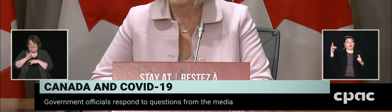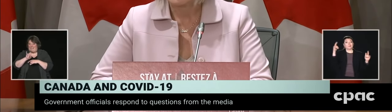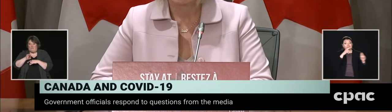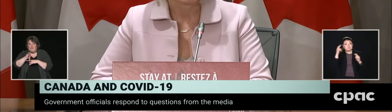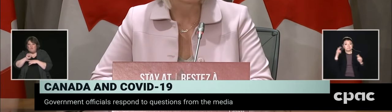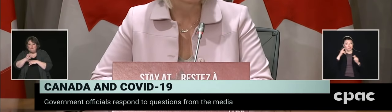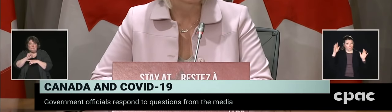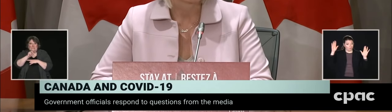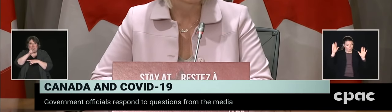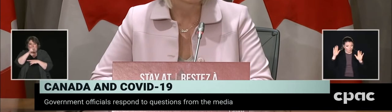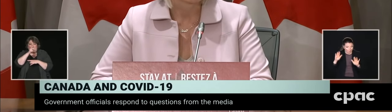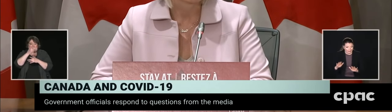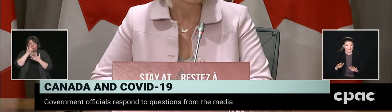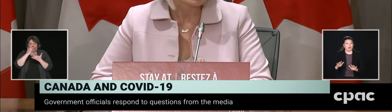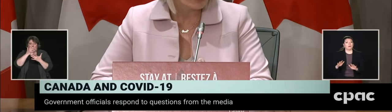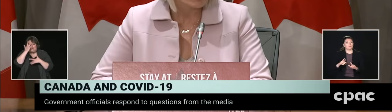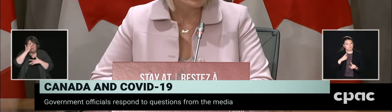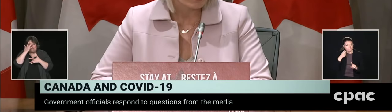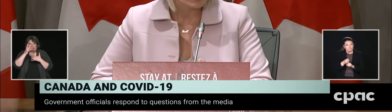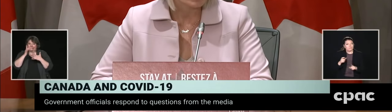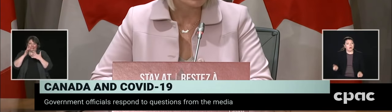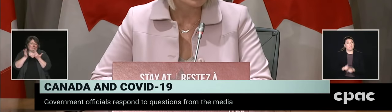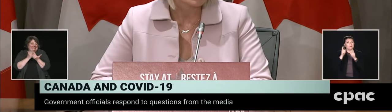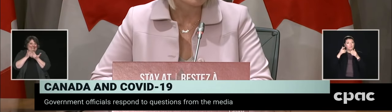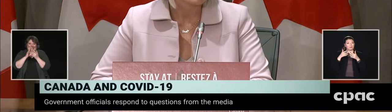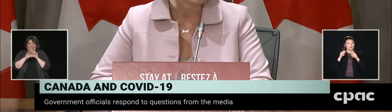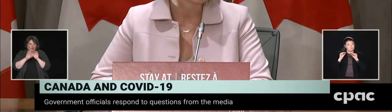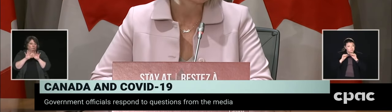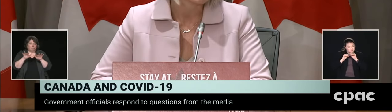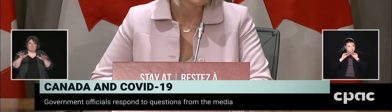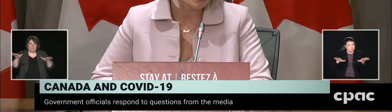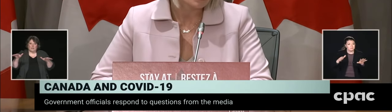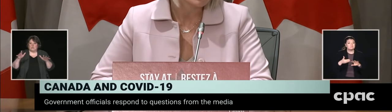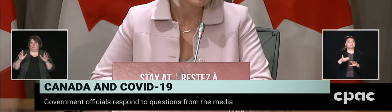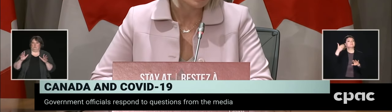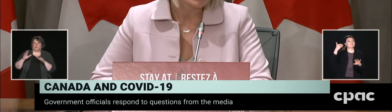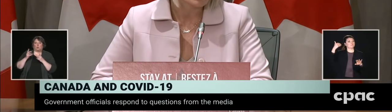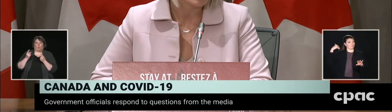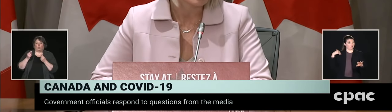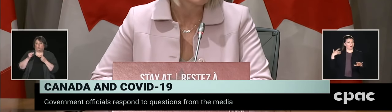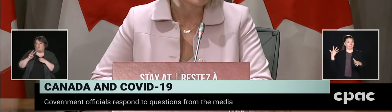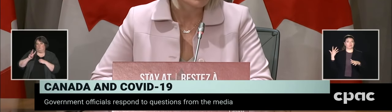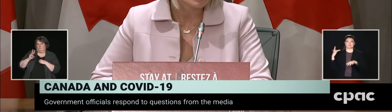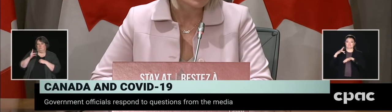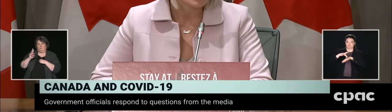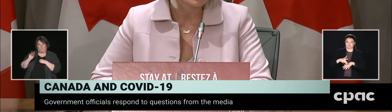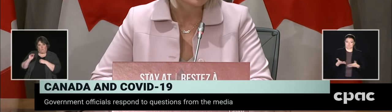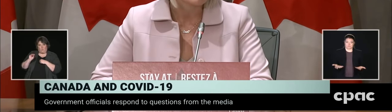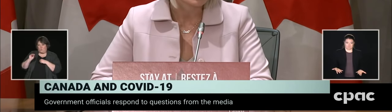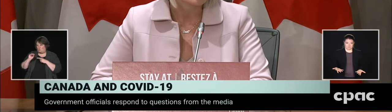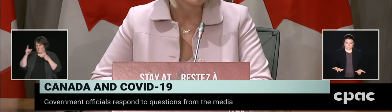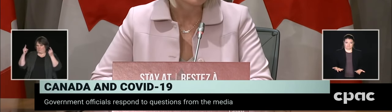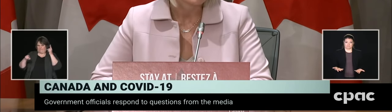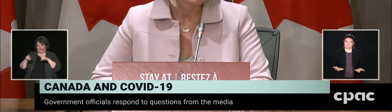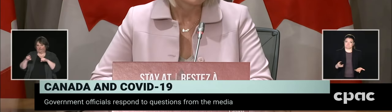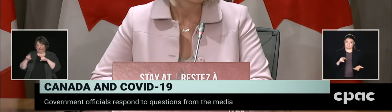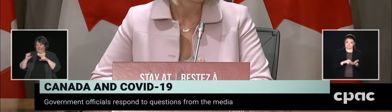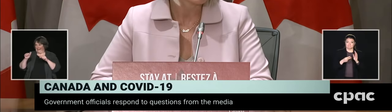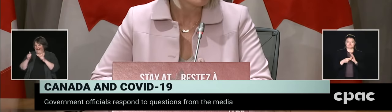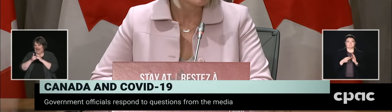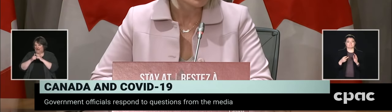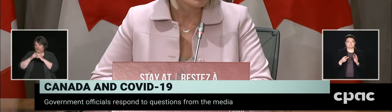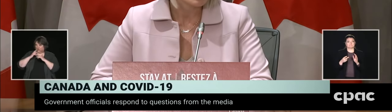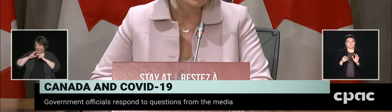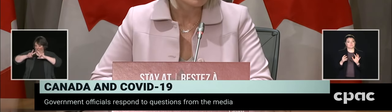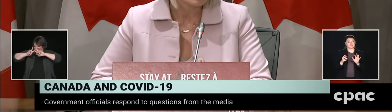Health Organization in order to partner with other countries to understand the science together, to accelerate the science and research as